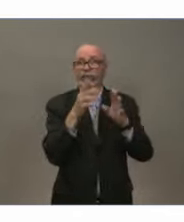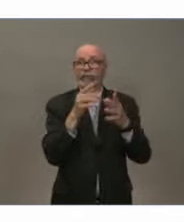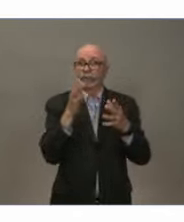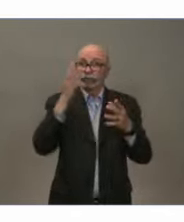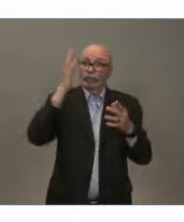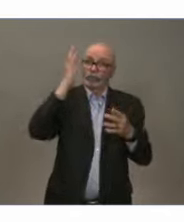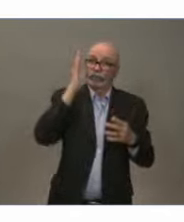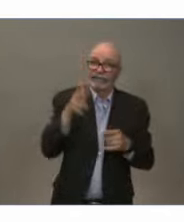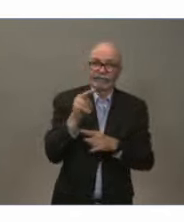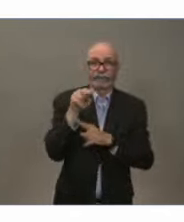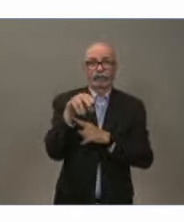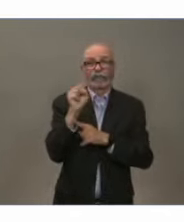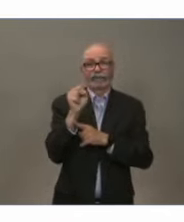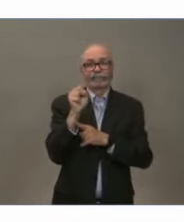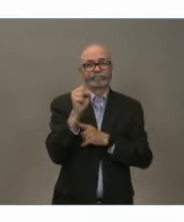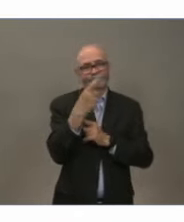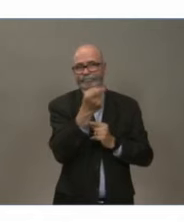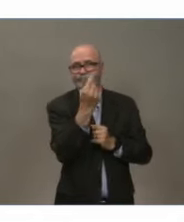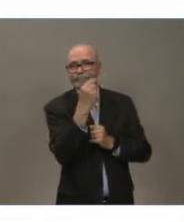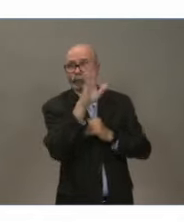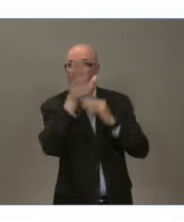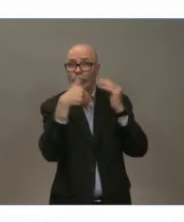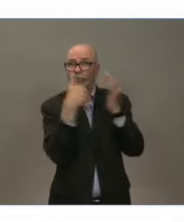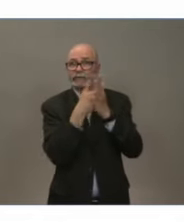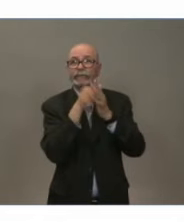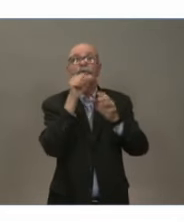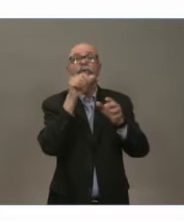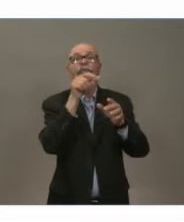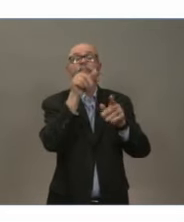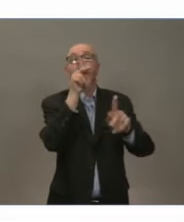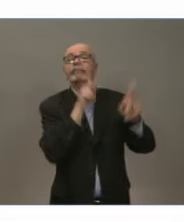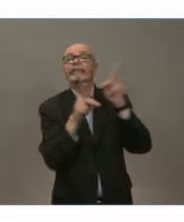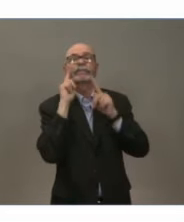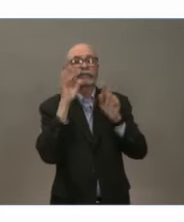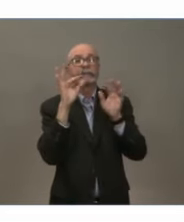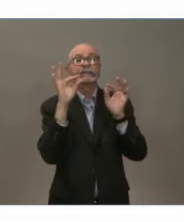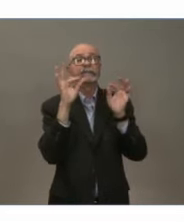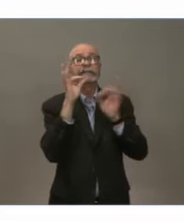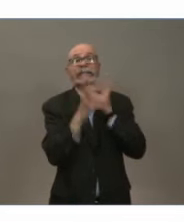residents? And if not, will the province have a different strategy before returning to normal?